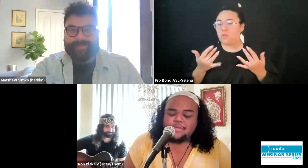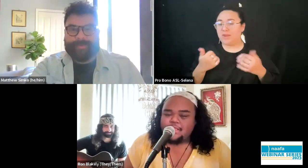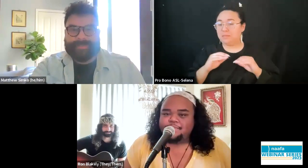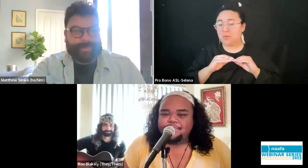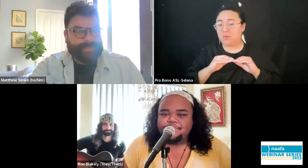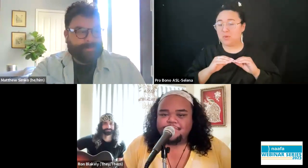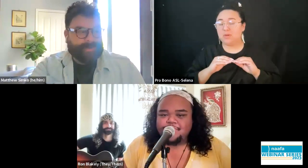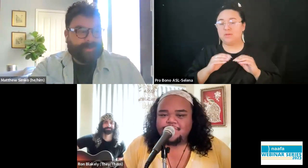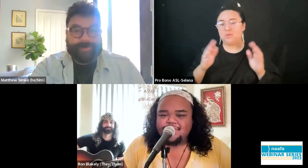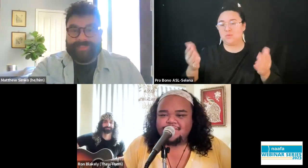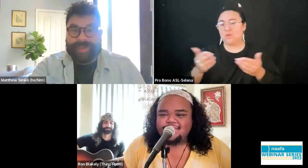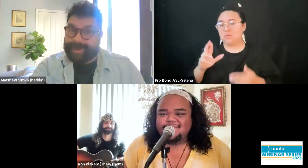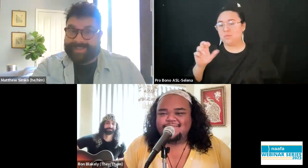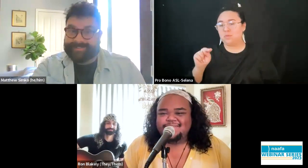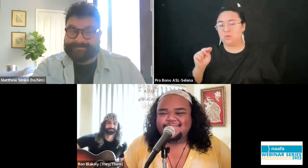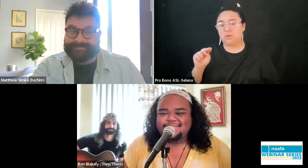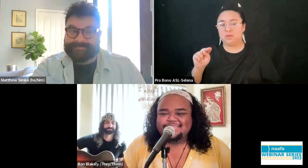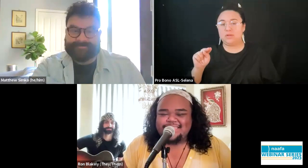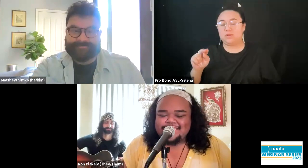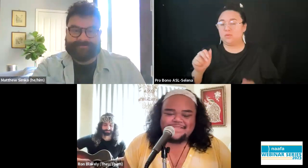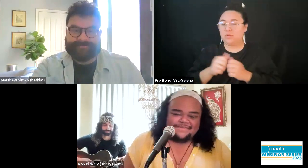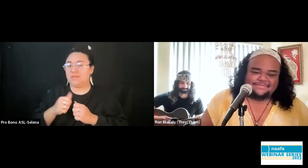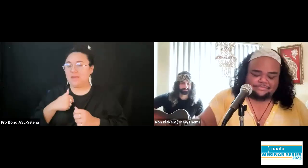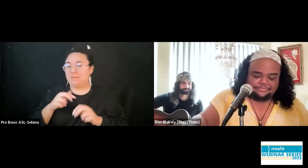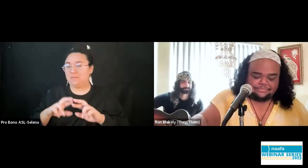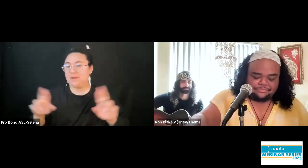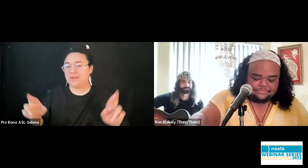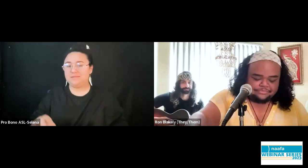longer. Everyone, please welcome Ron with I'm Ready. Thank you.